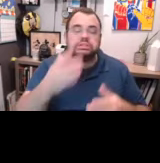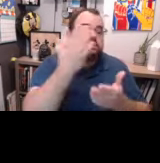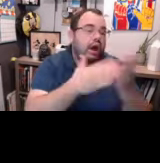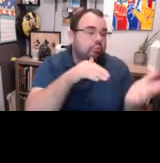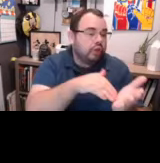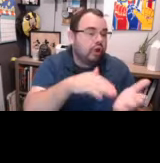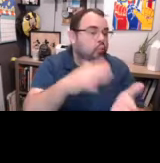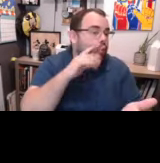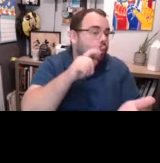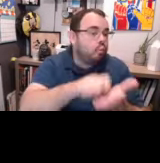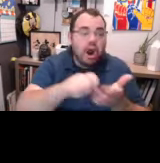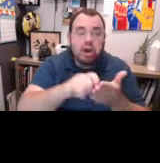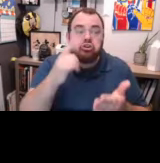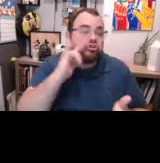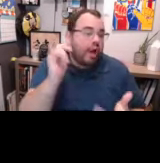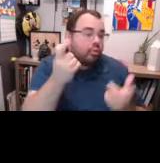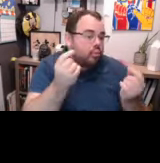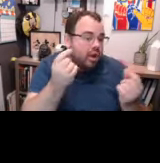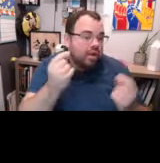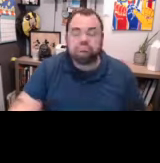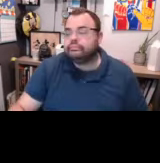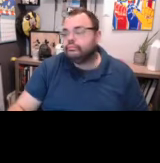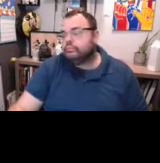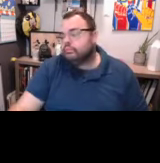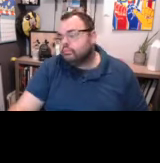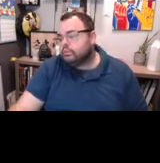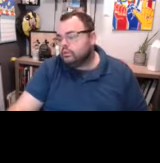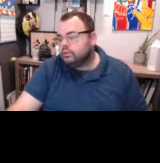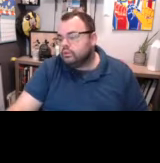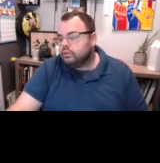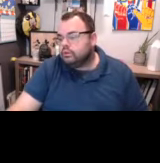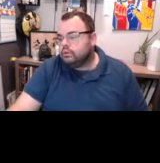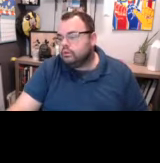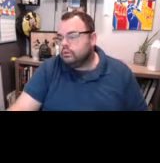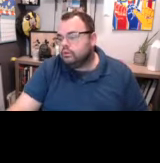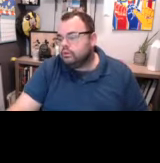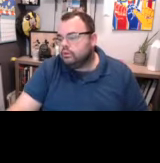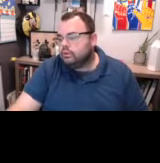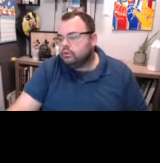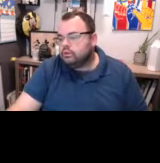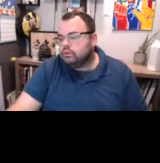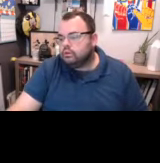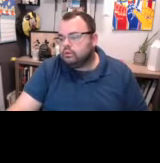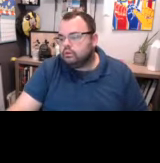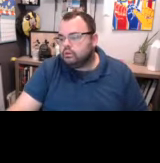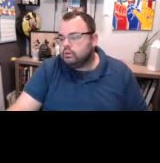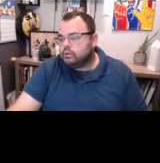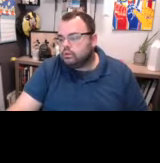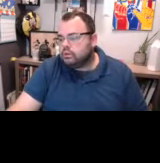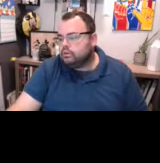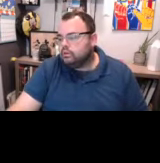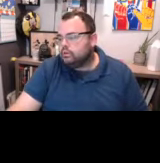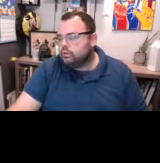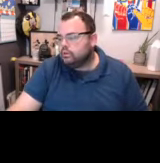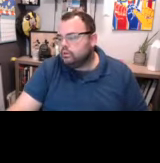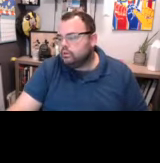scale. Some doctors will write different things, and it would look something like